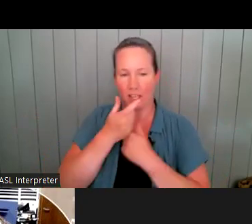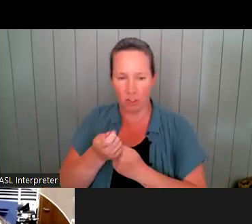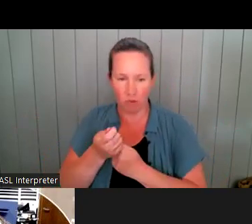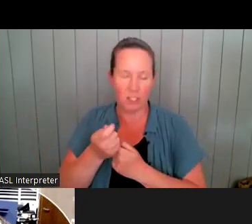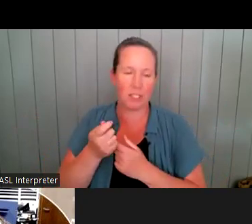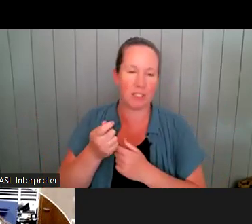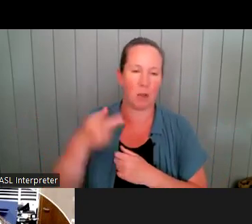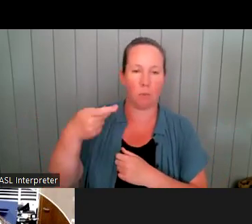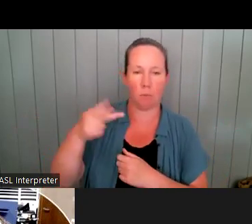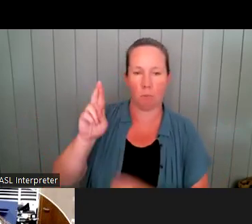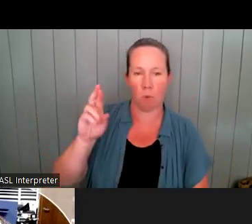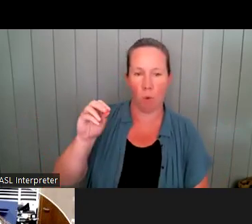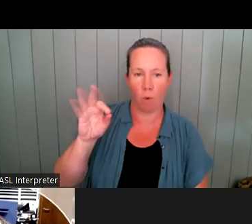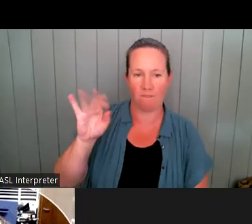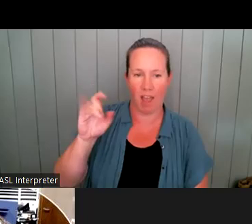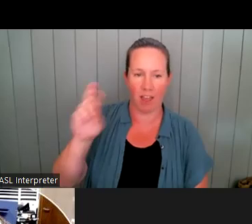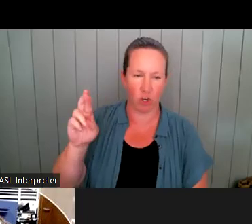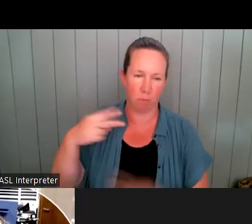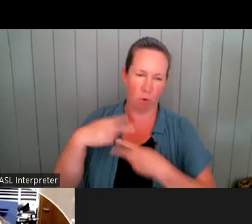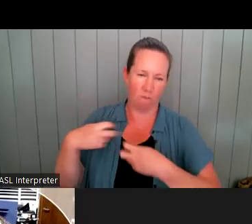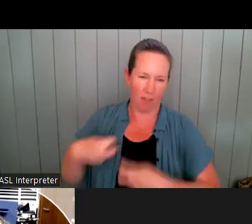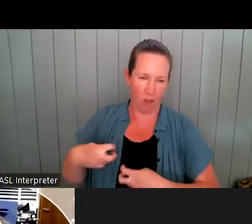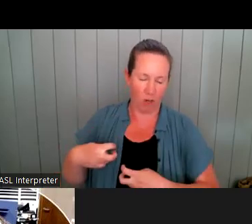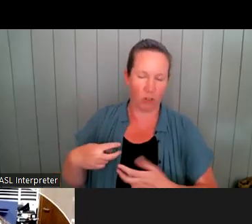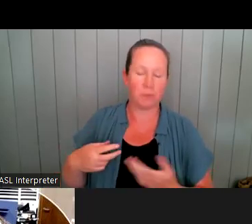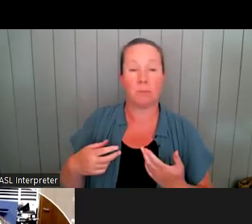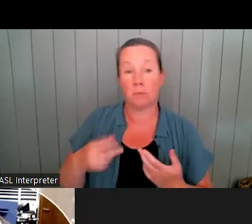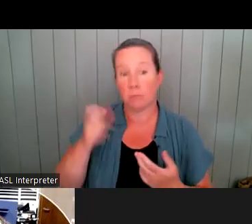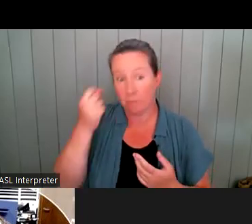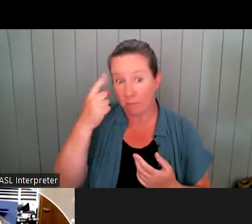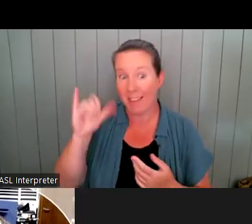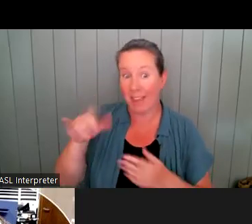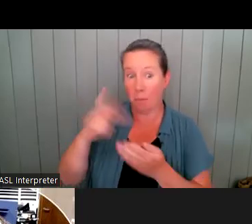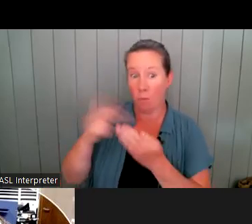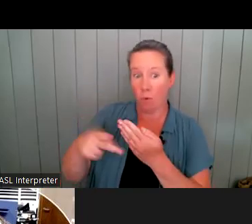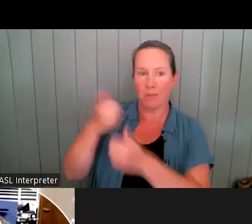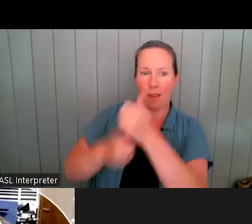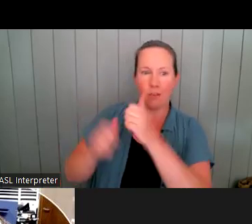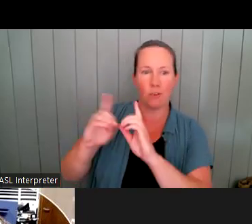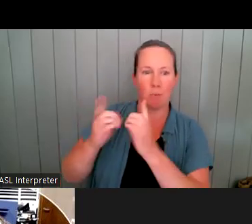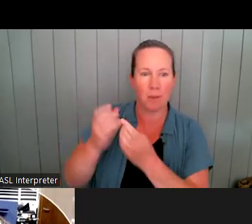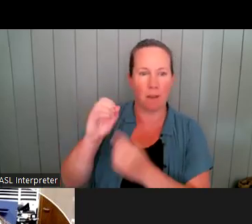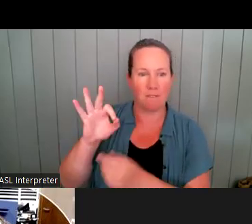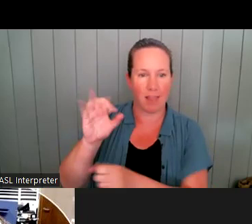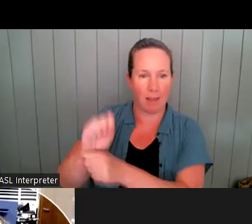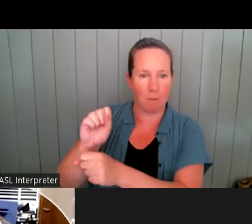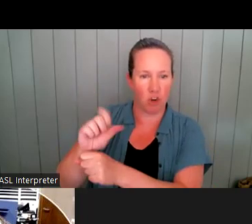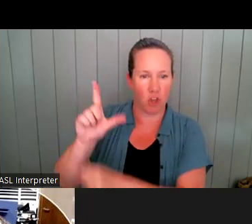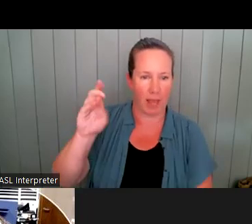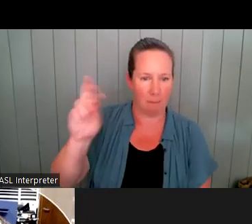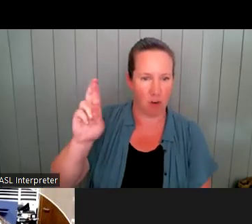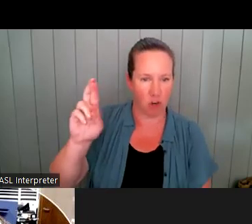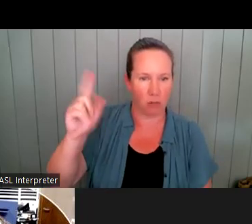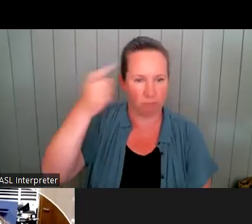tools provided by the Department of Labor. Whether someone is looking for a first